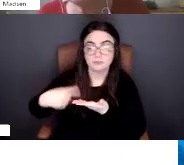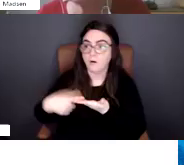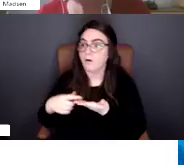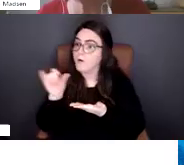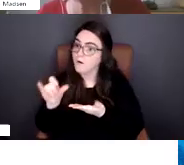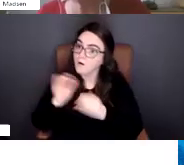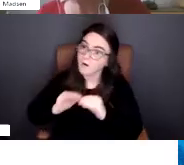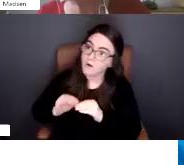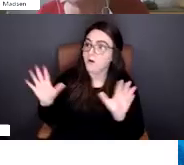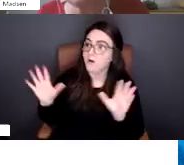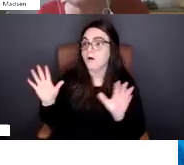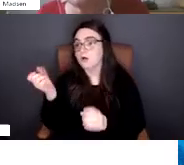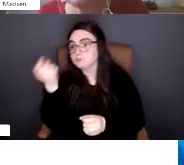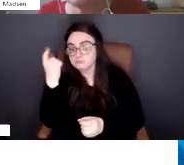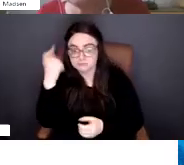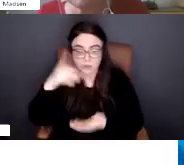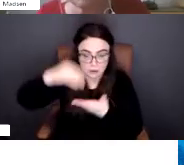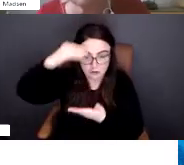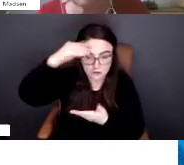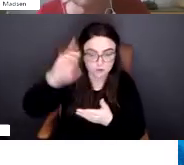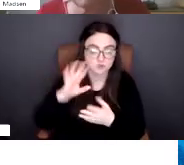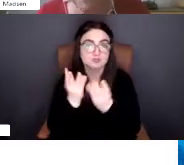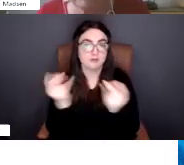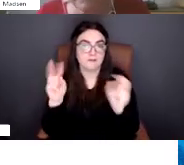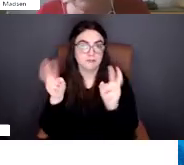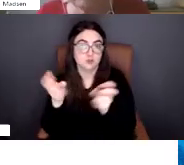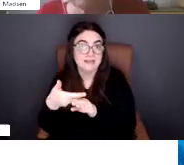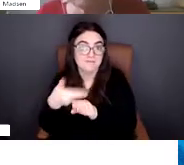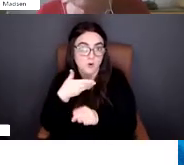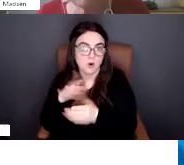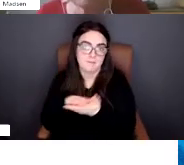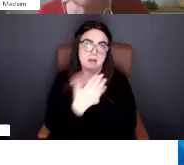issues before it becomes bullying behavior.